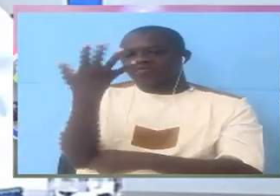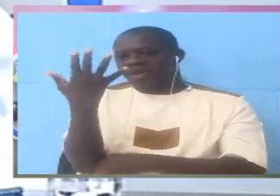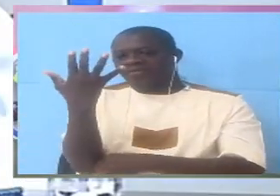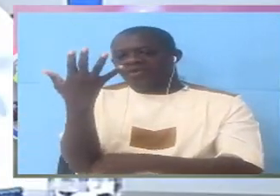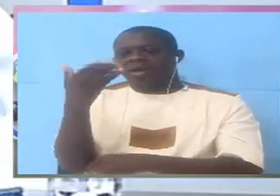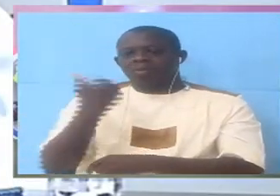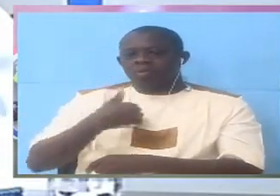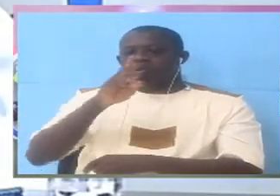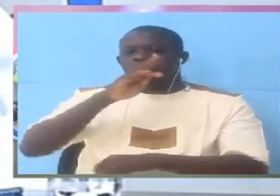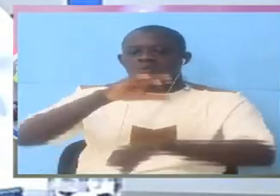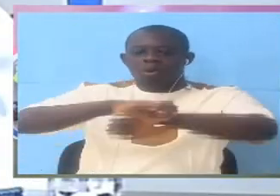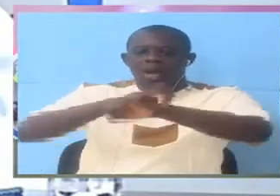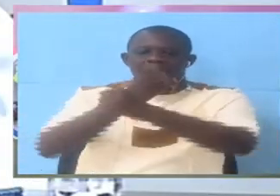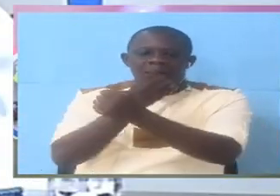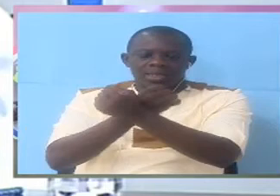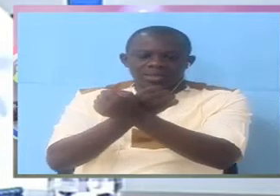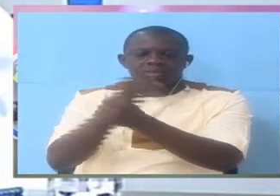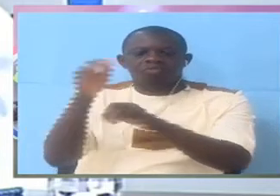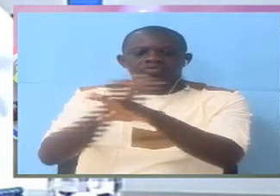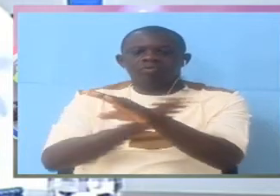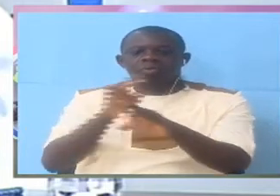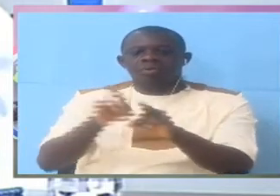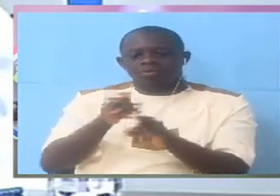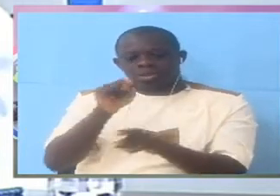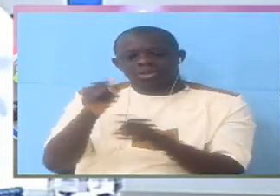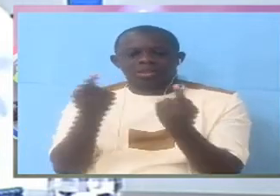Wasn't it a matter for investigation?